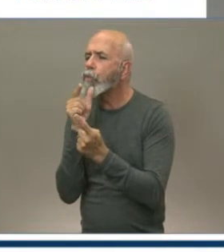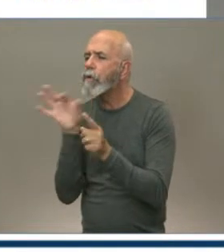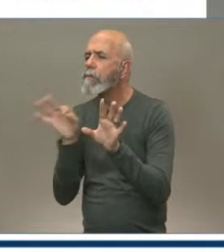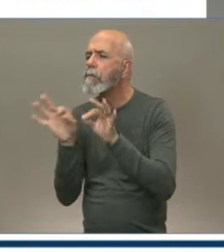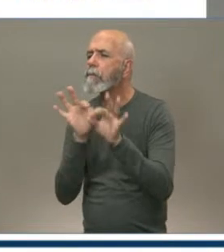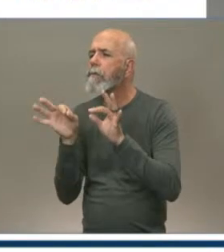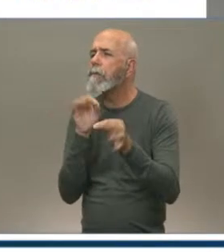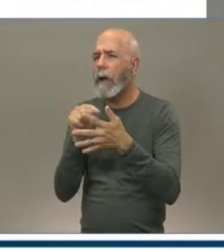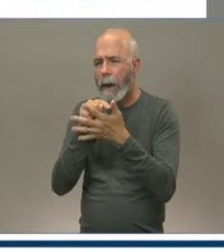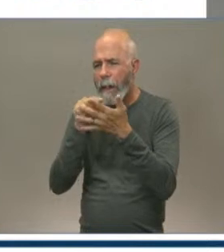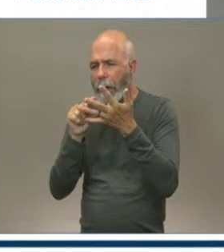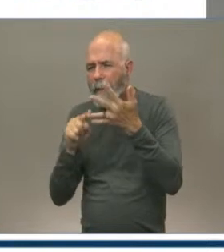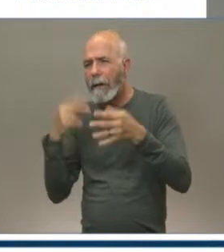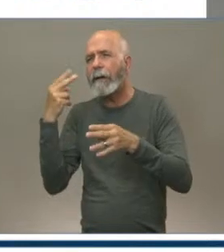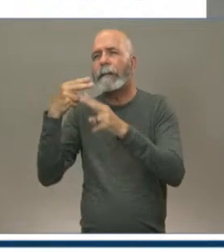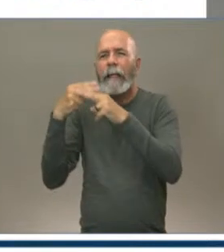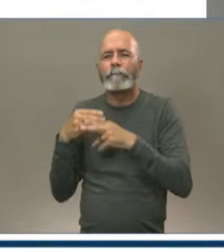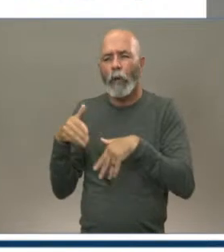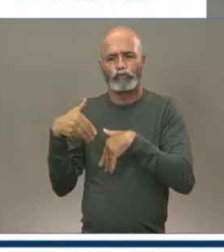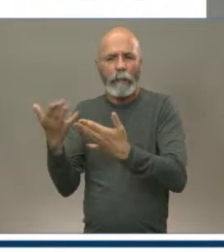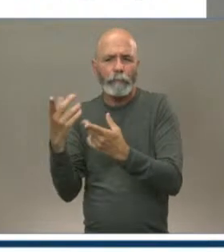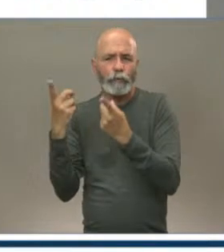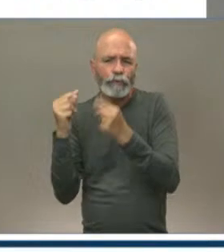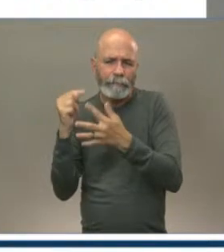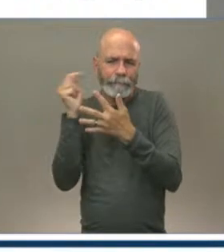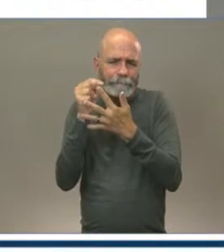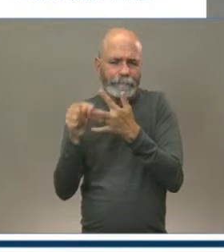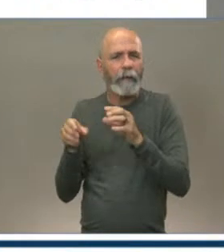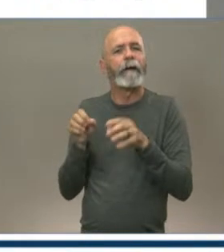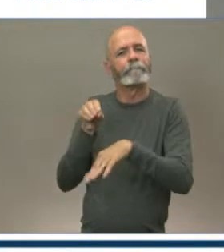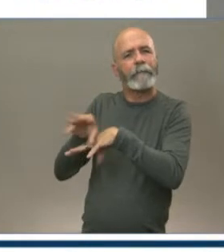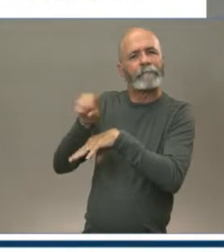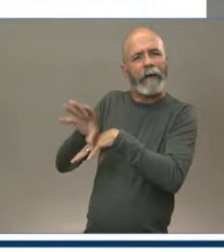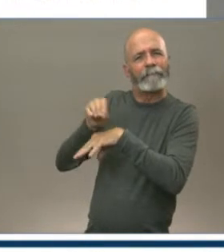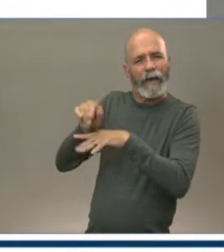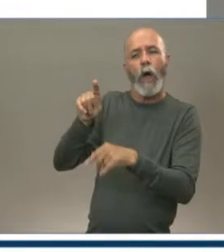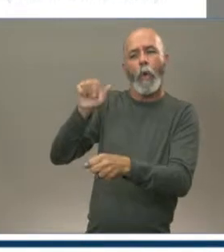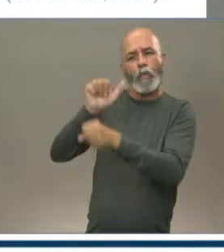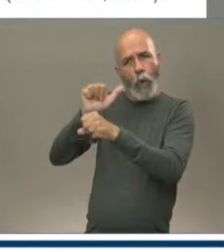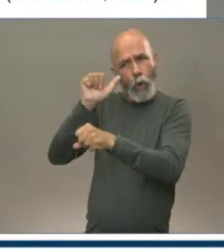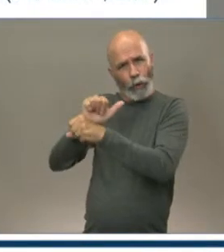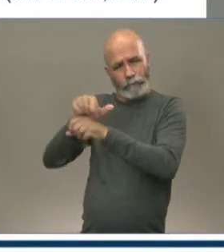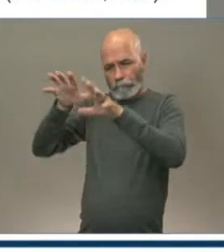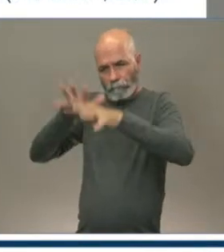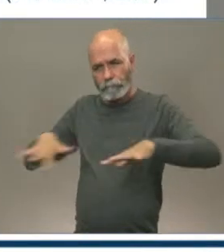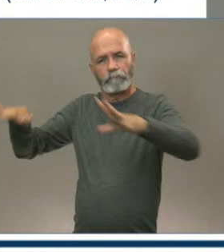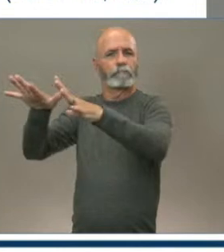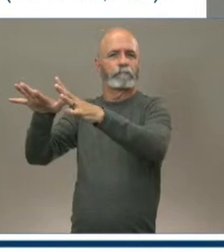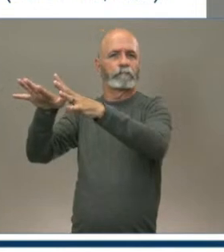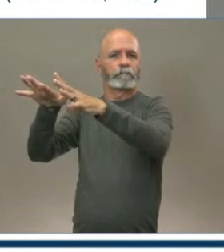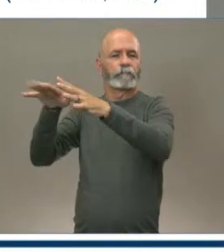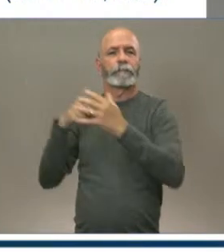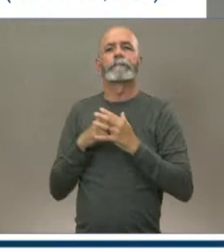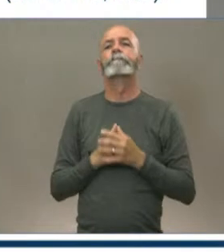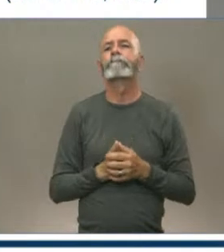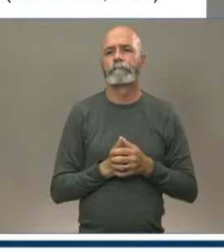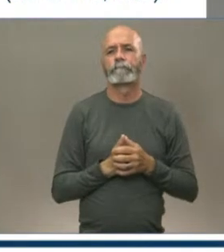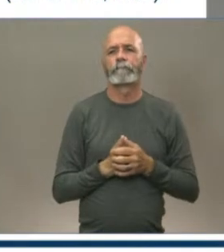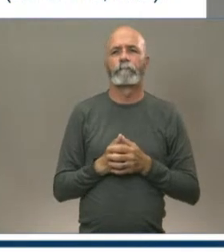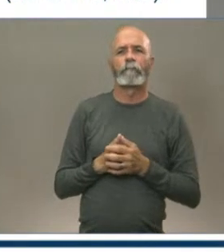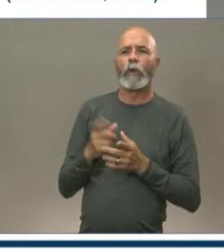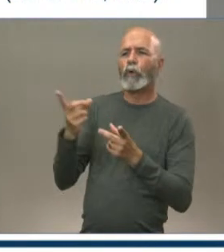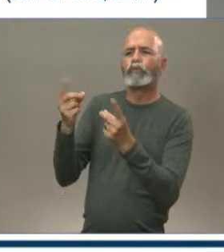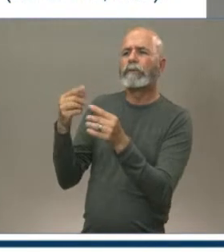and provides recommendations to the rest of the workplace and the rest of the employees in that workplace about appropriate public